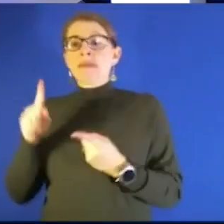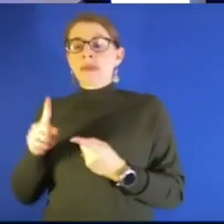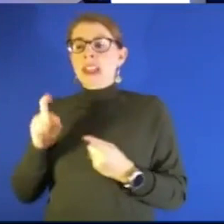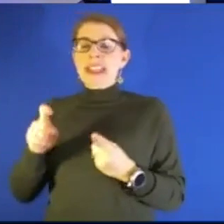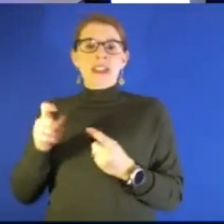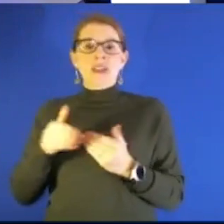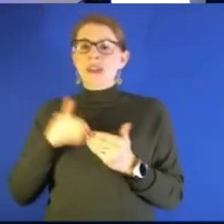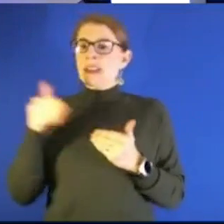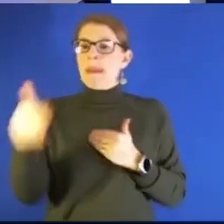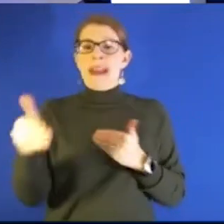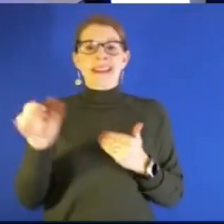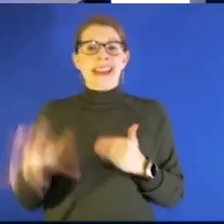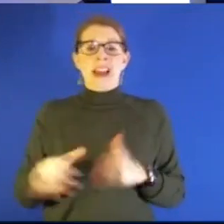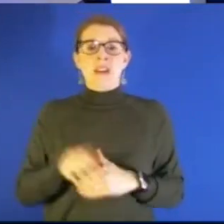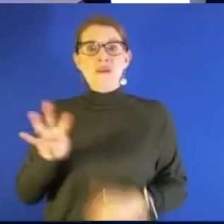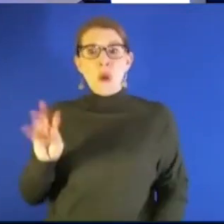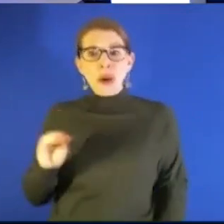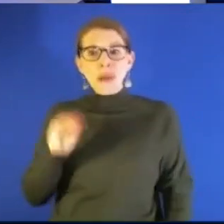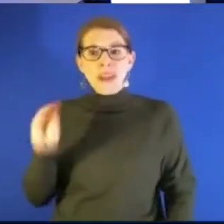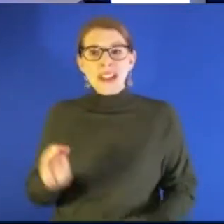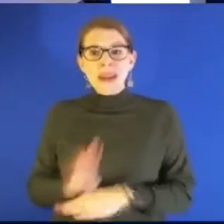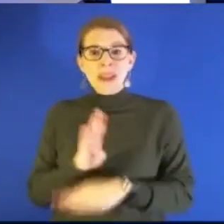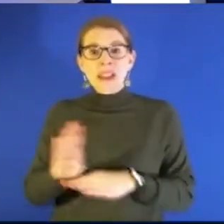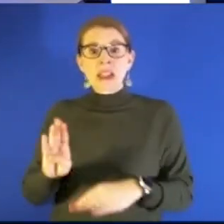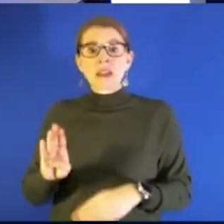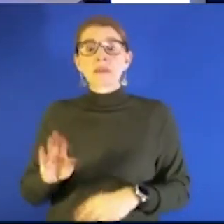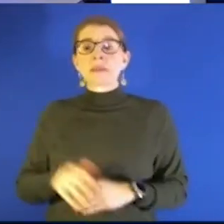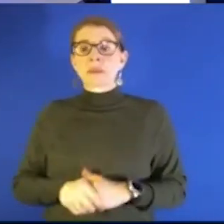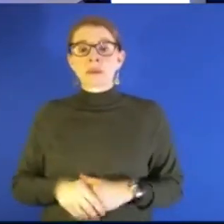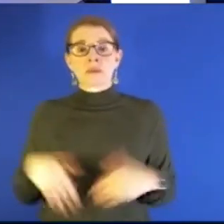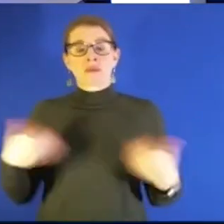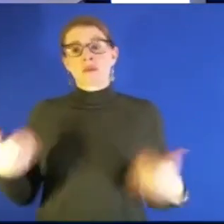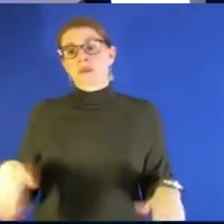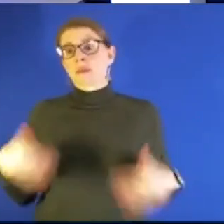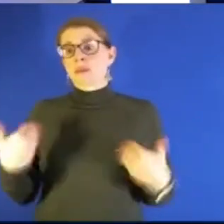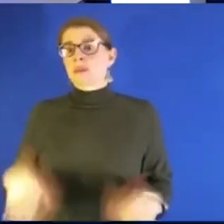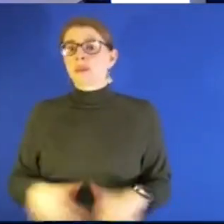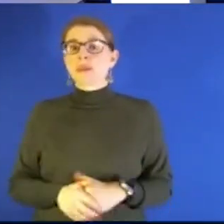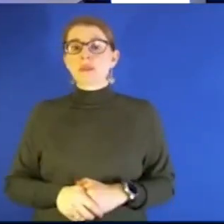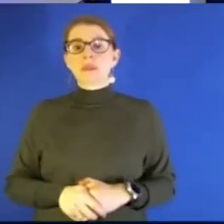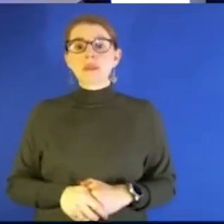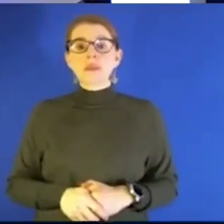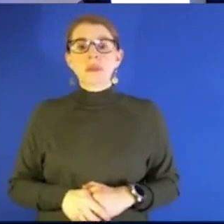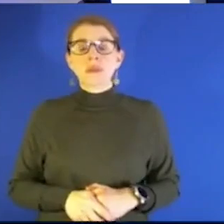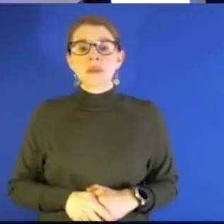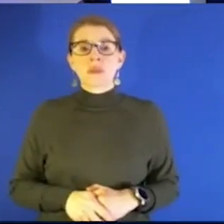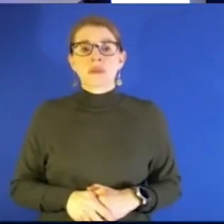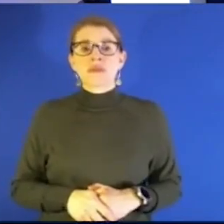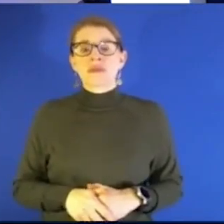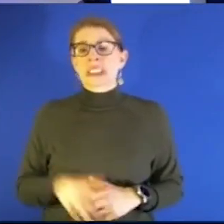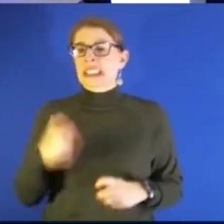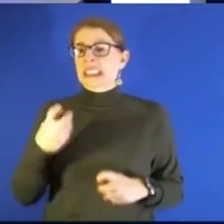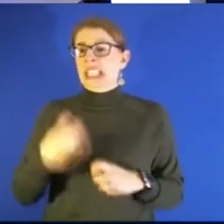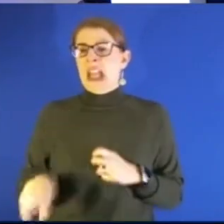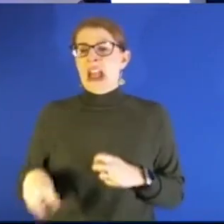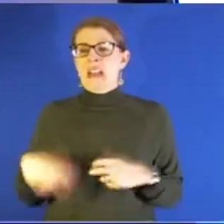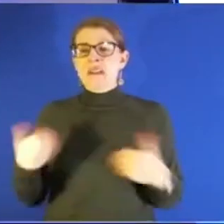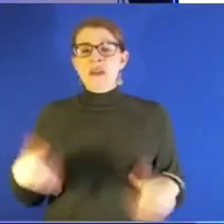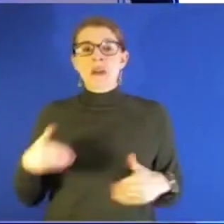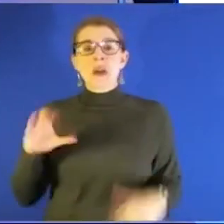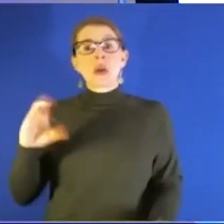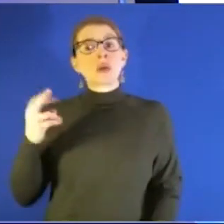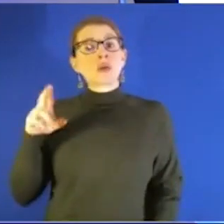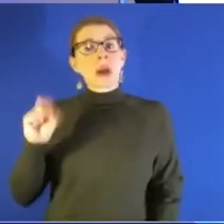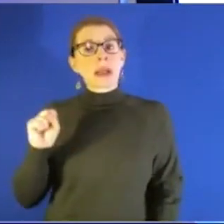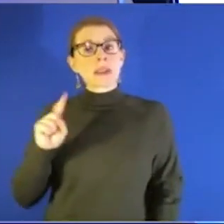tough. 40% of businesses and things. 40%. I don't know. That sounds really, really tough. You know, Chris, you were in over the weekend, I